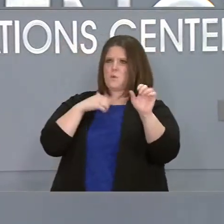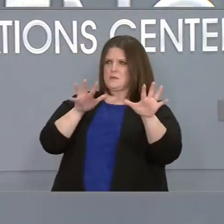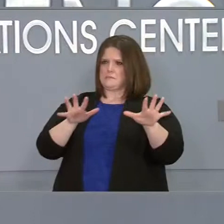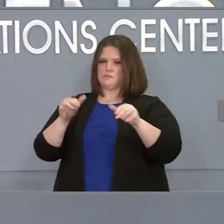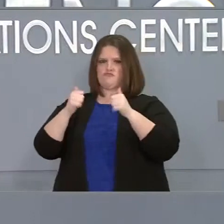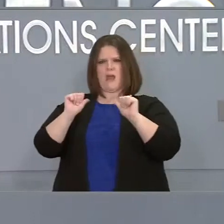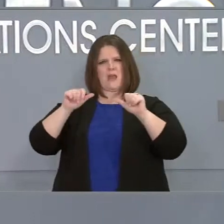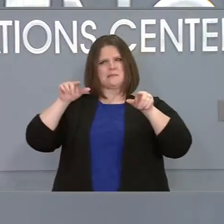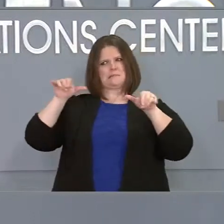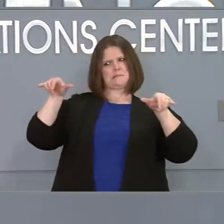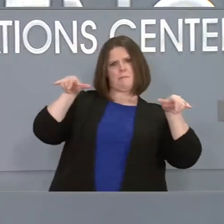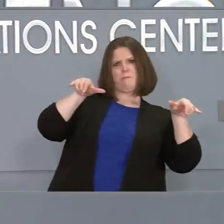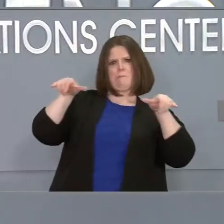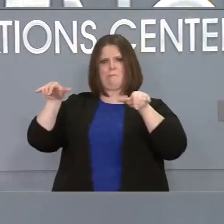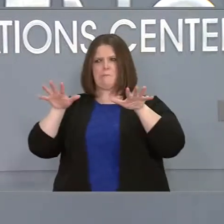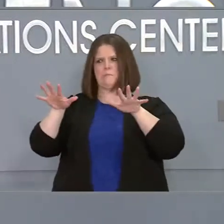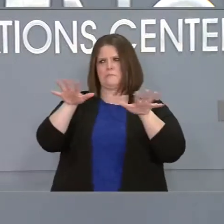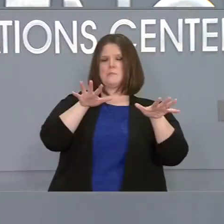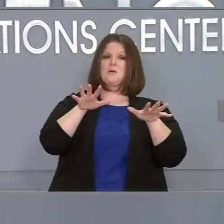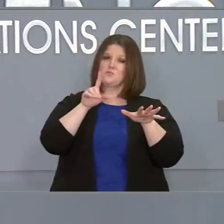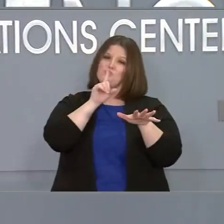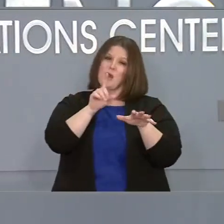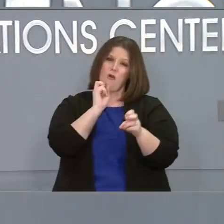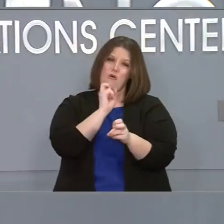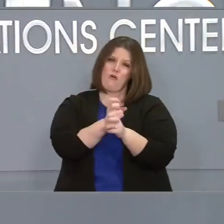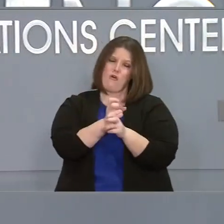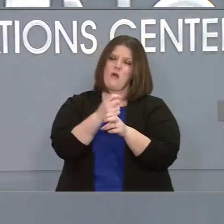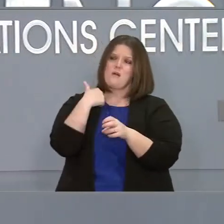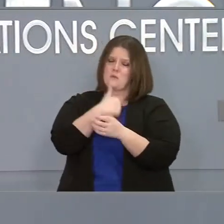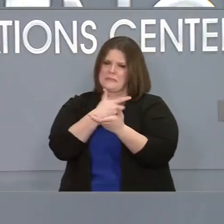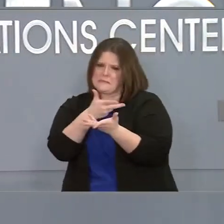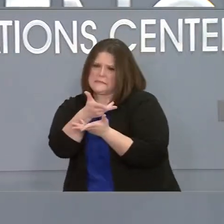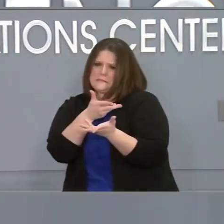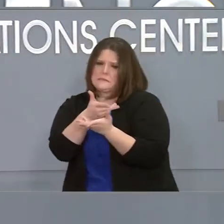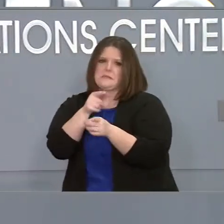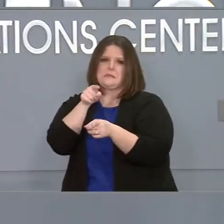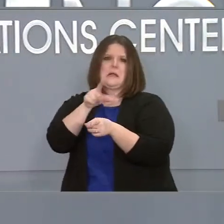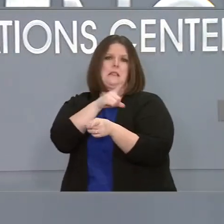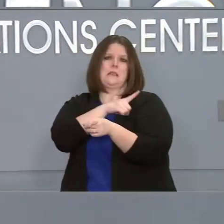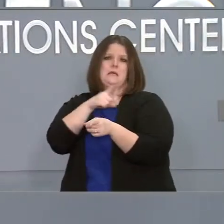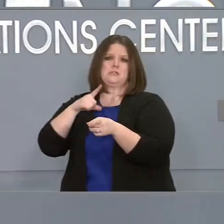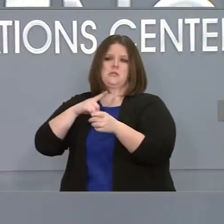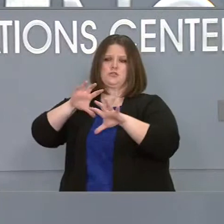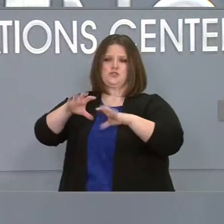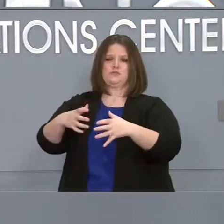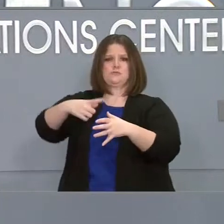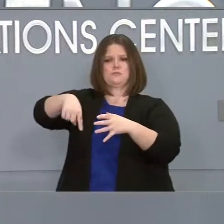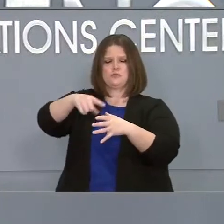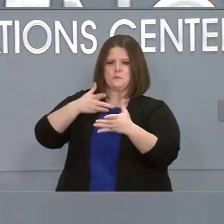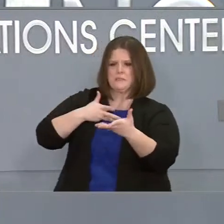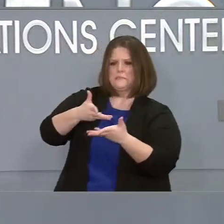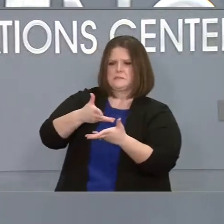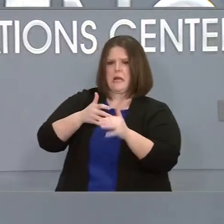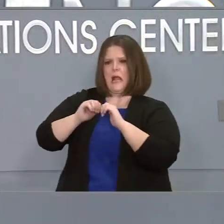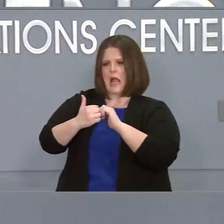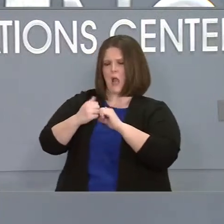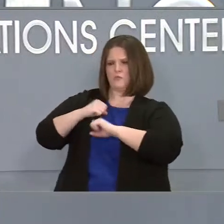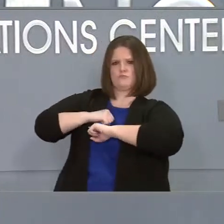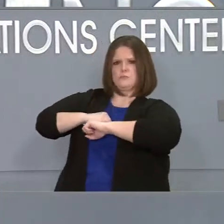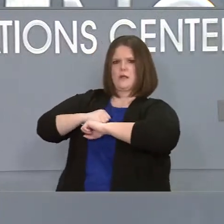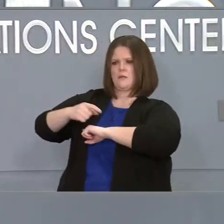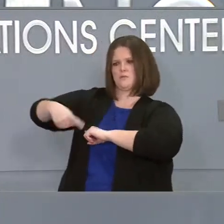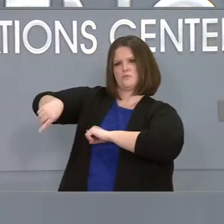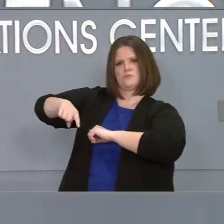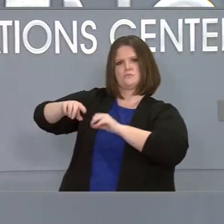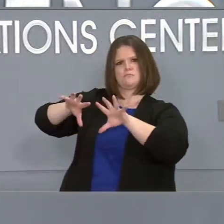I know, for a lot of families. And it's exactly why we worked hard with the legislature to find the right way forward where we could protect people, particularly now